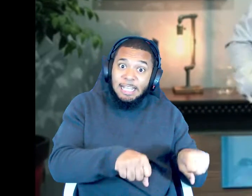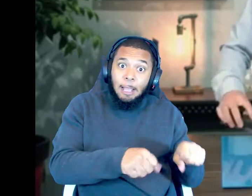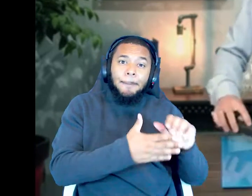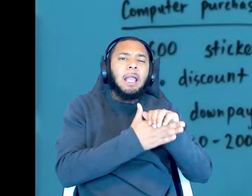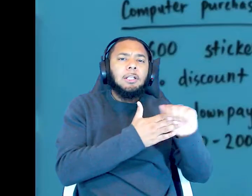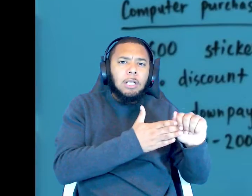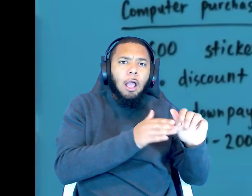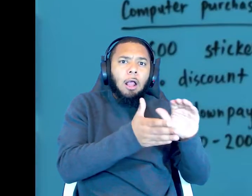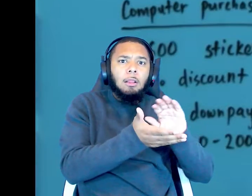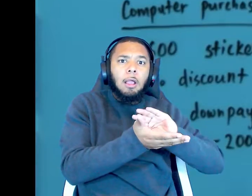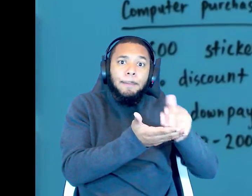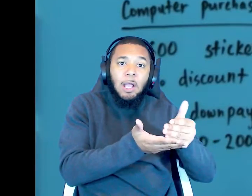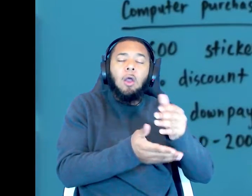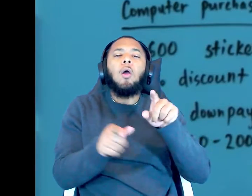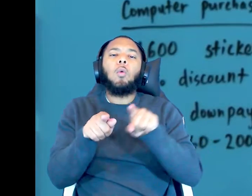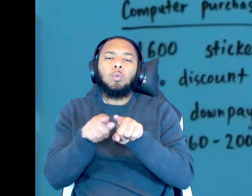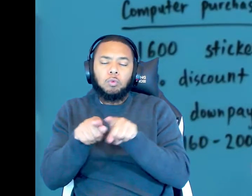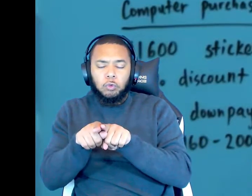So what is